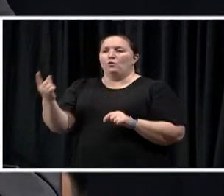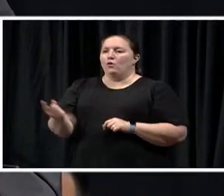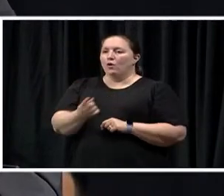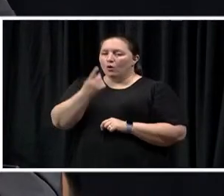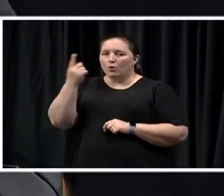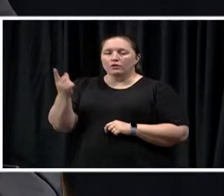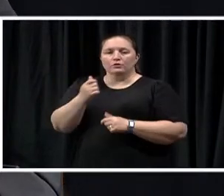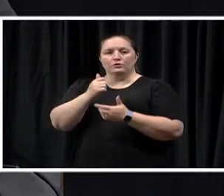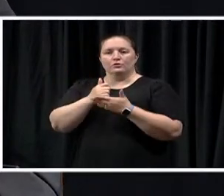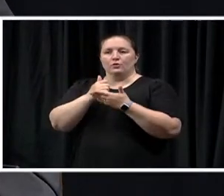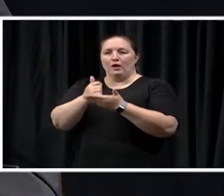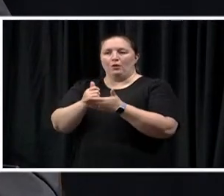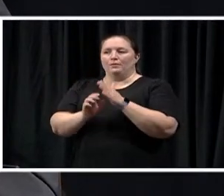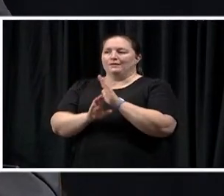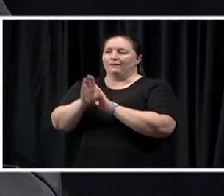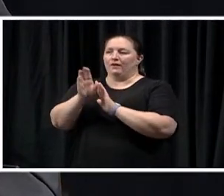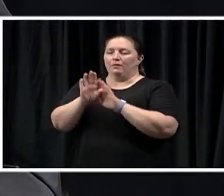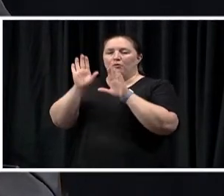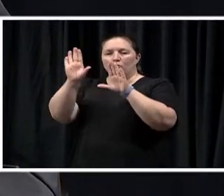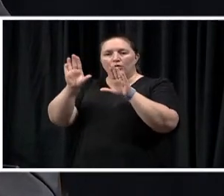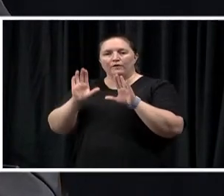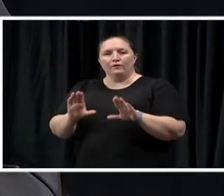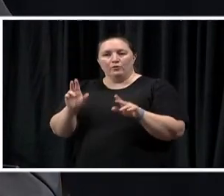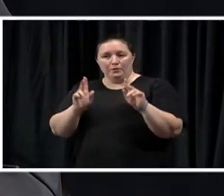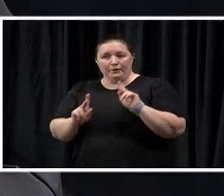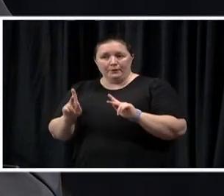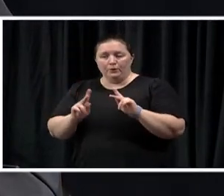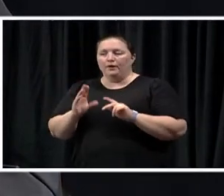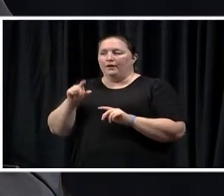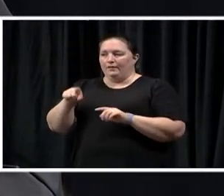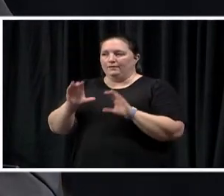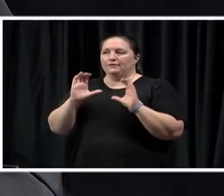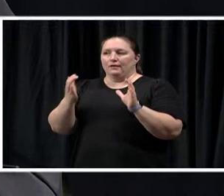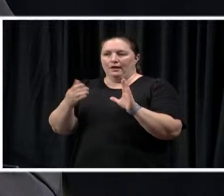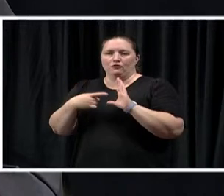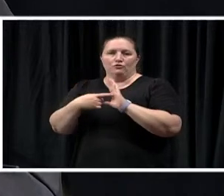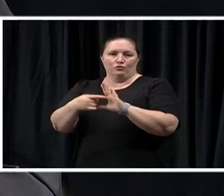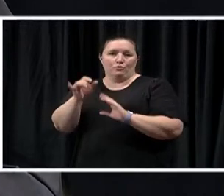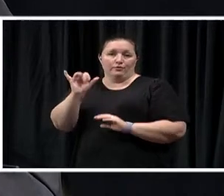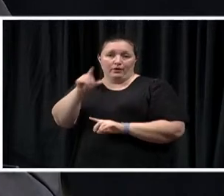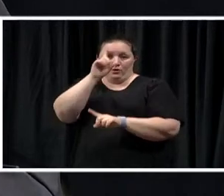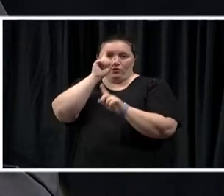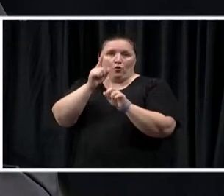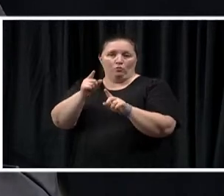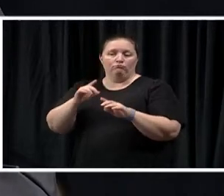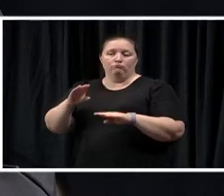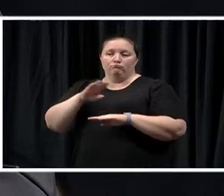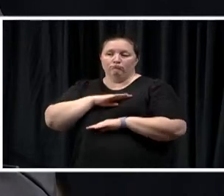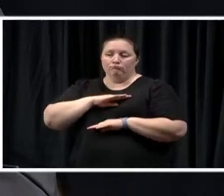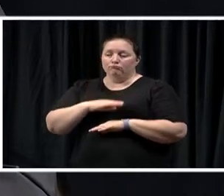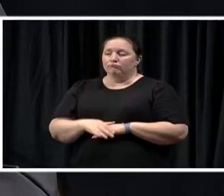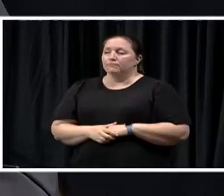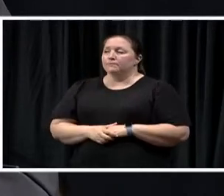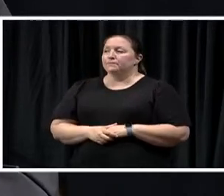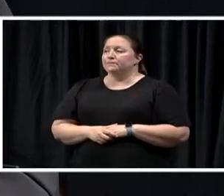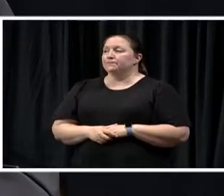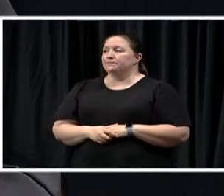help develop outstanding citizens, and this class exemplifies that goal.